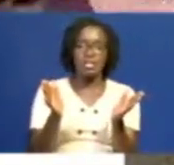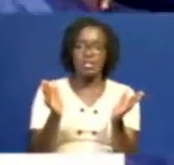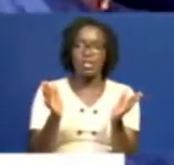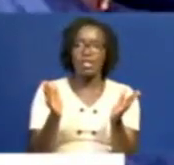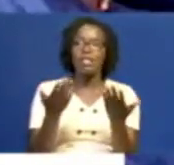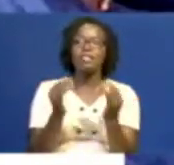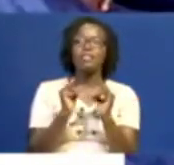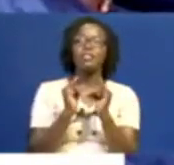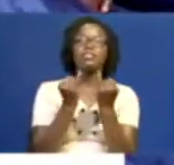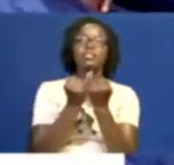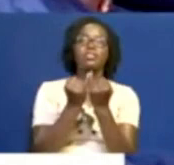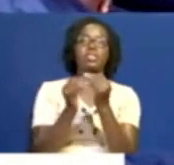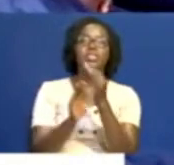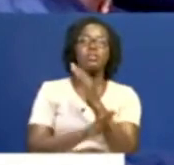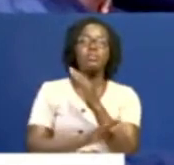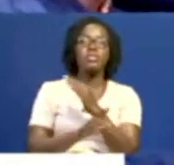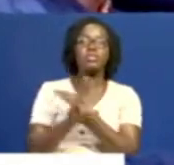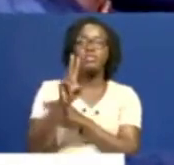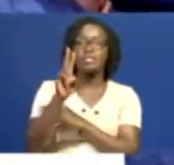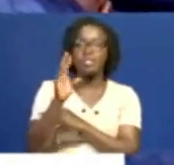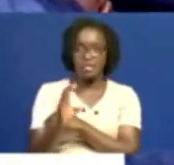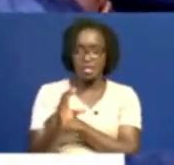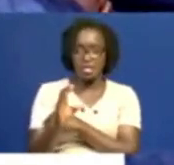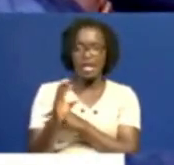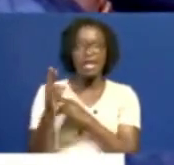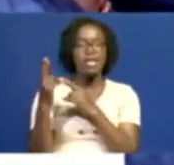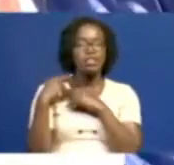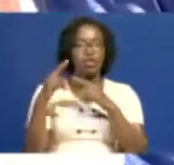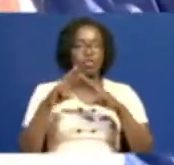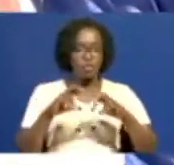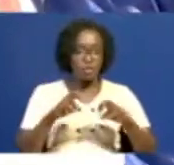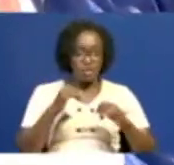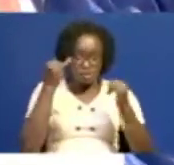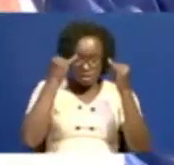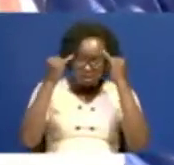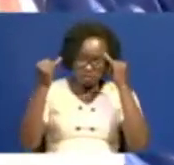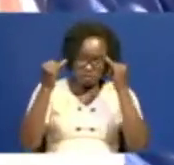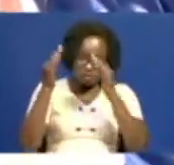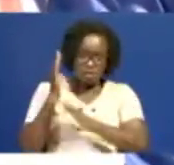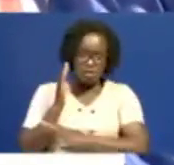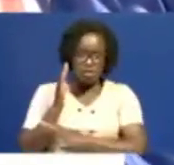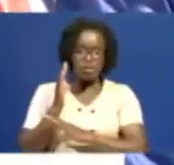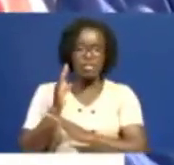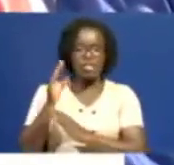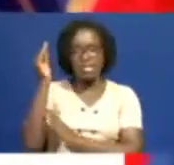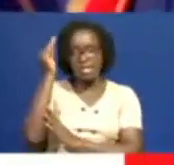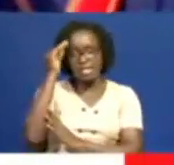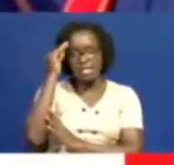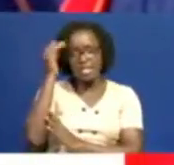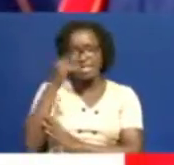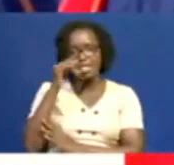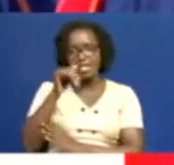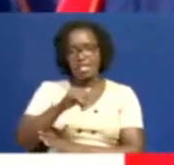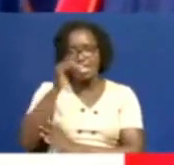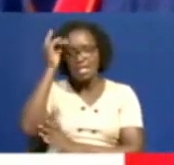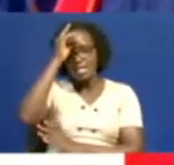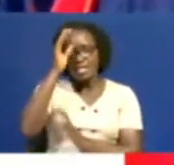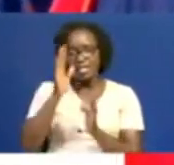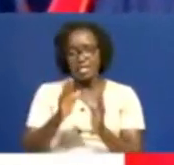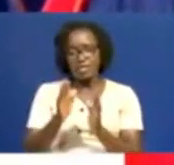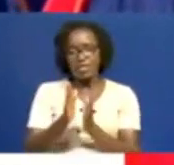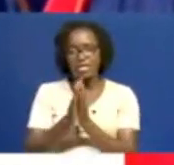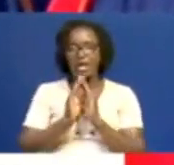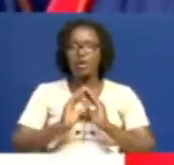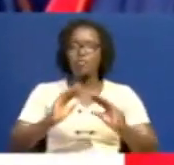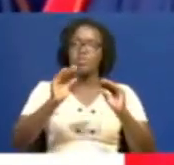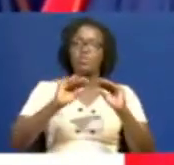the institution's Deputy Vice Chancellor in charge of research, innovation and security studies, said that the graduates had been equipped